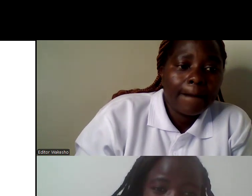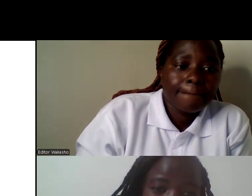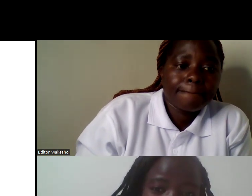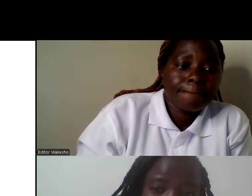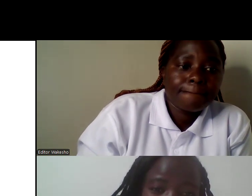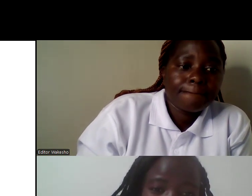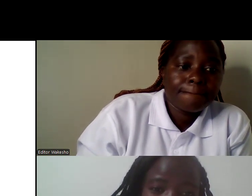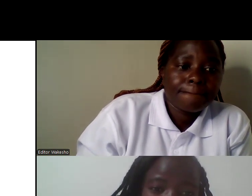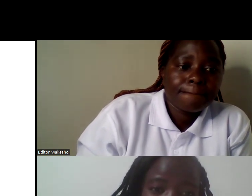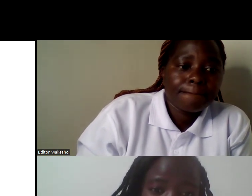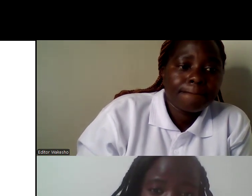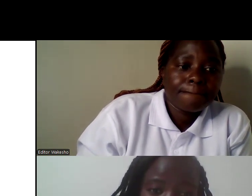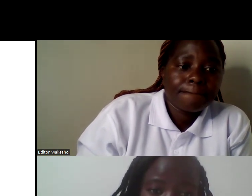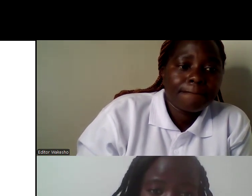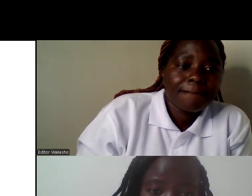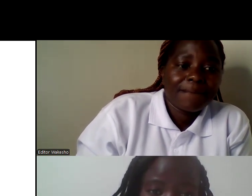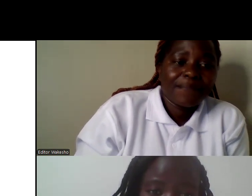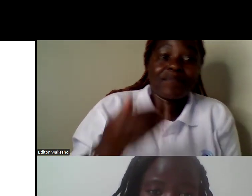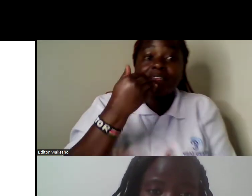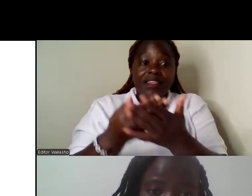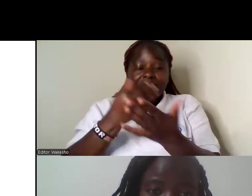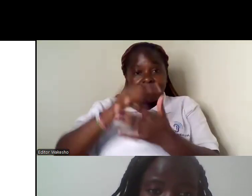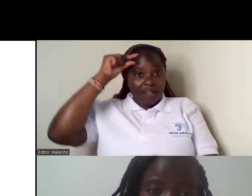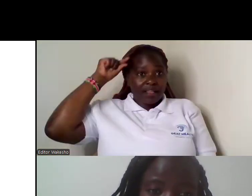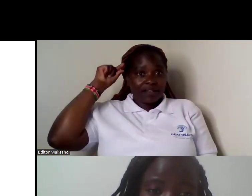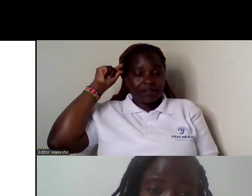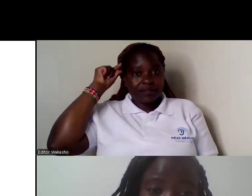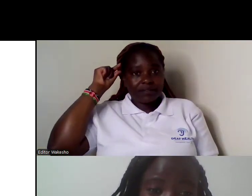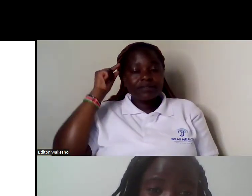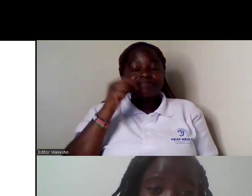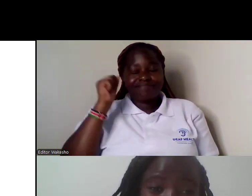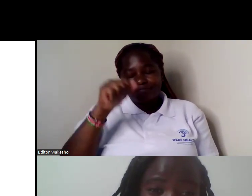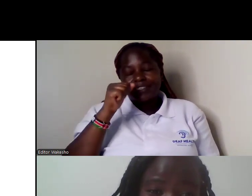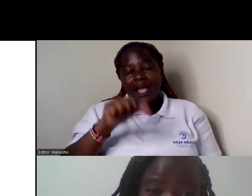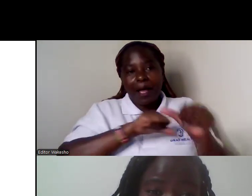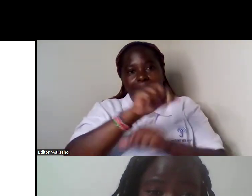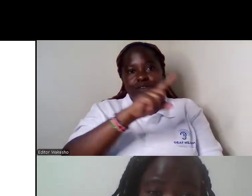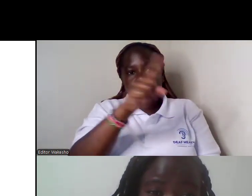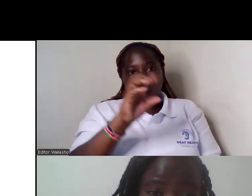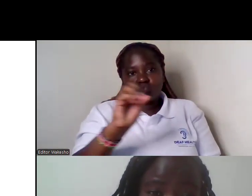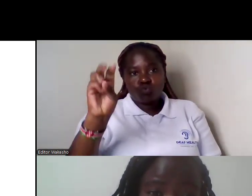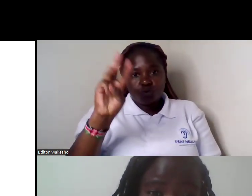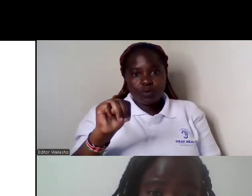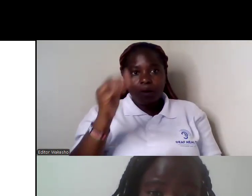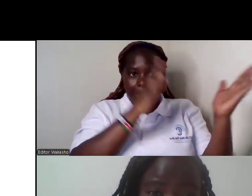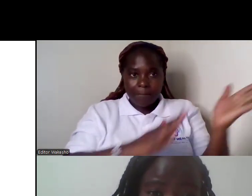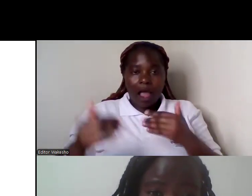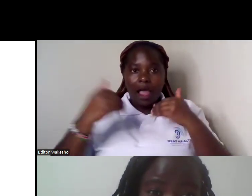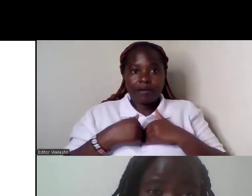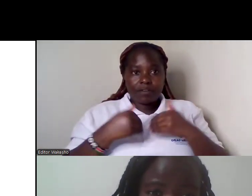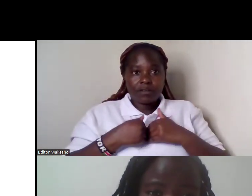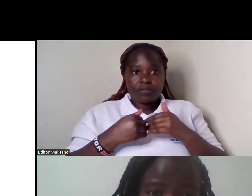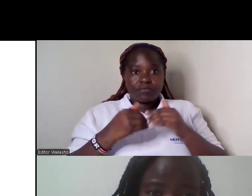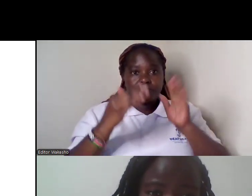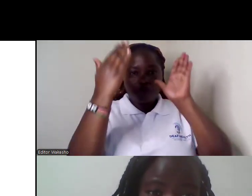Okay. Thank you, Lensa, for that. And we've noted. Yeah. So next time we are planning to have this session. If